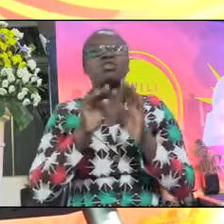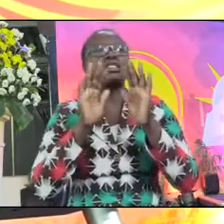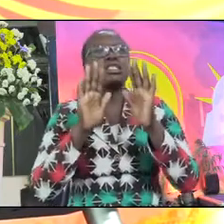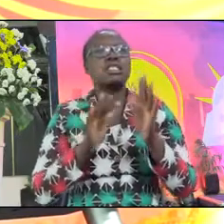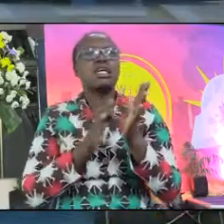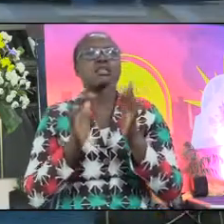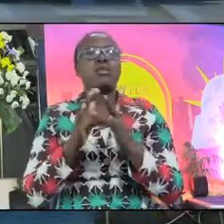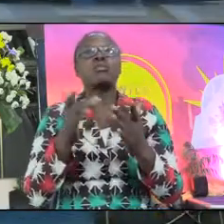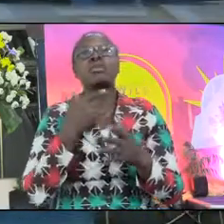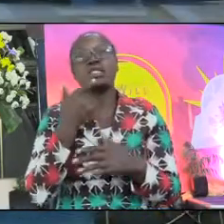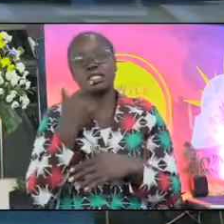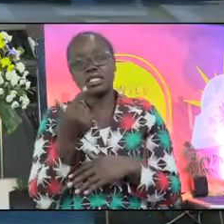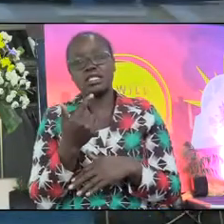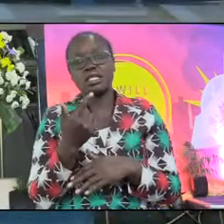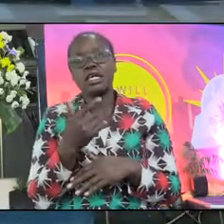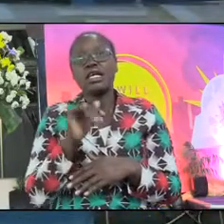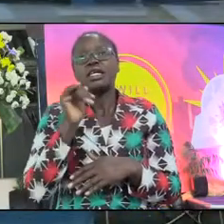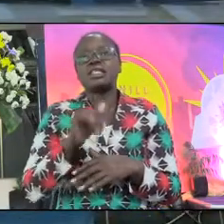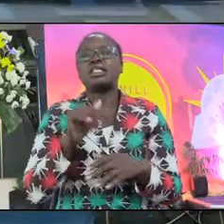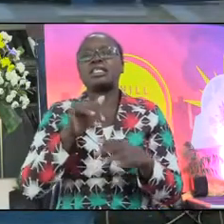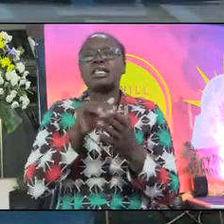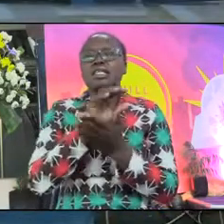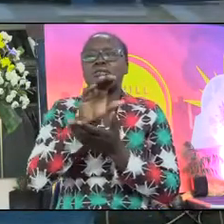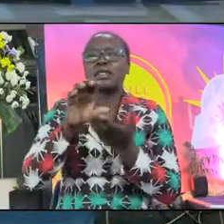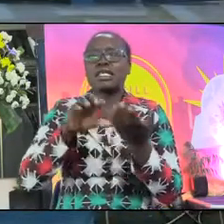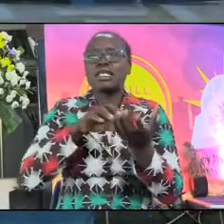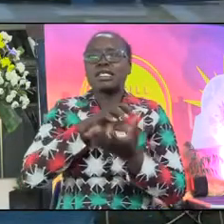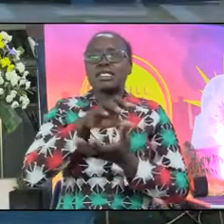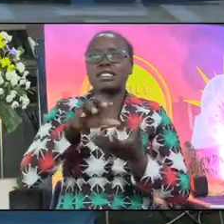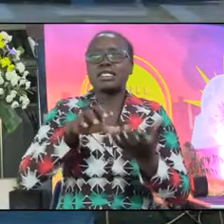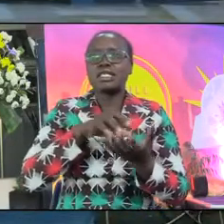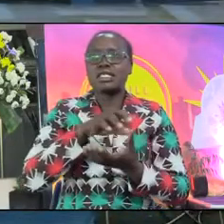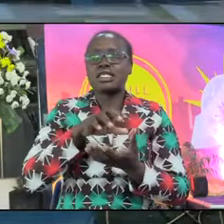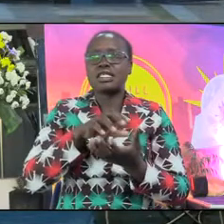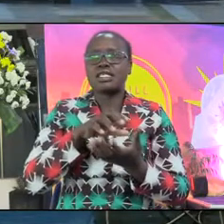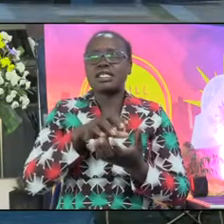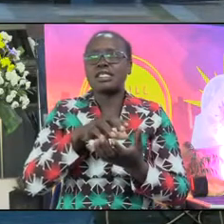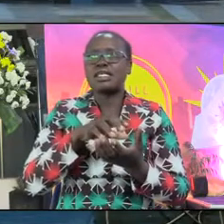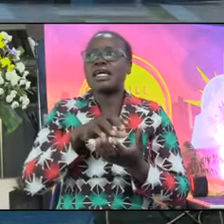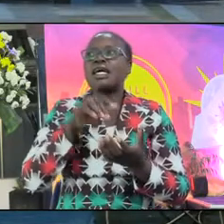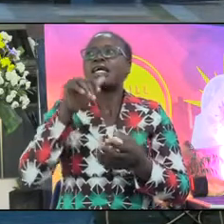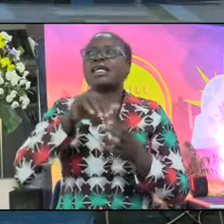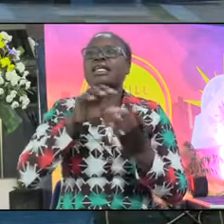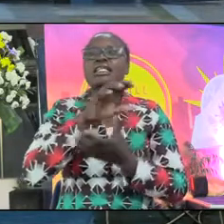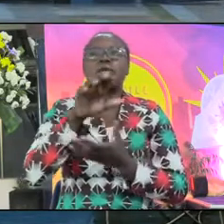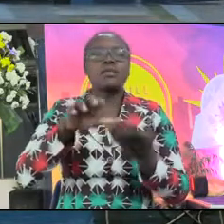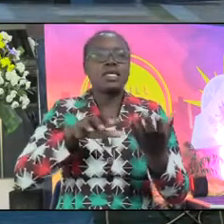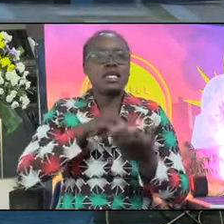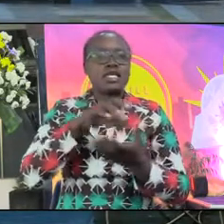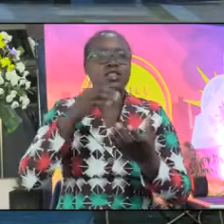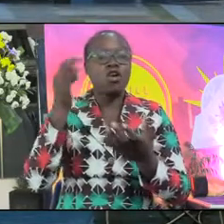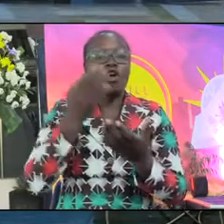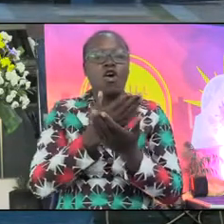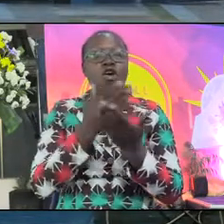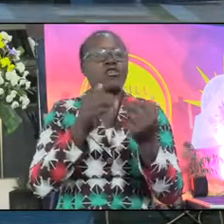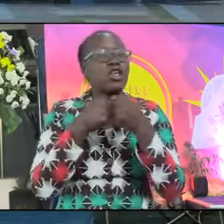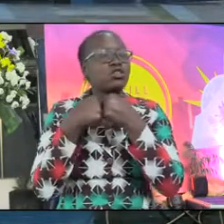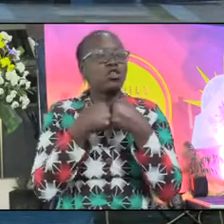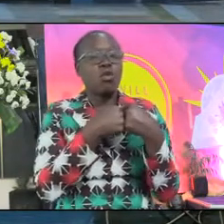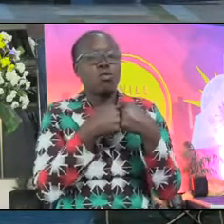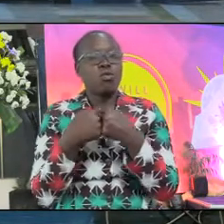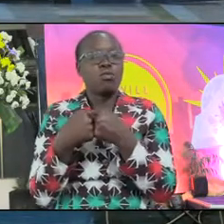the Bible says that in the midst, this thing can preach, in the midst of the